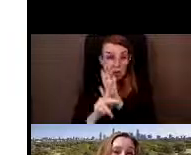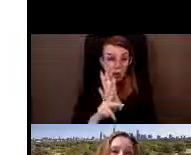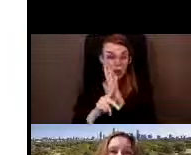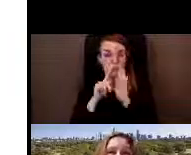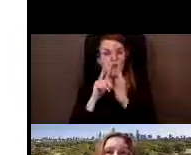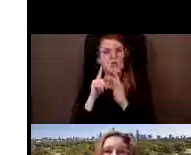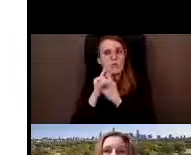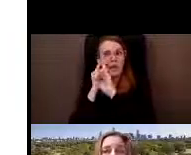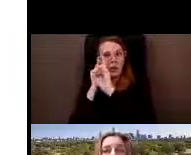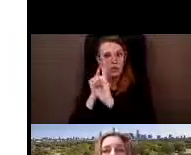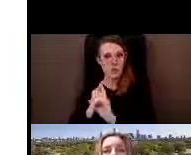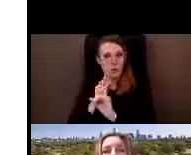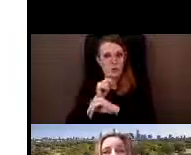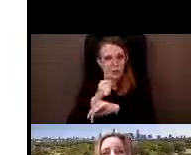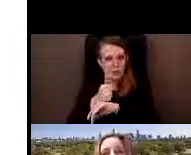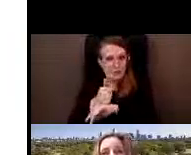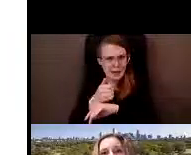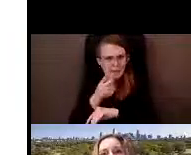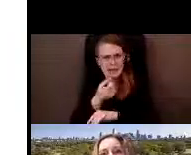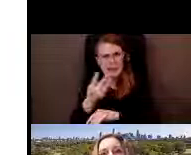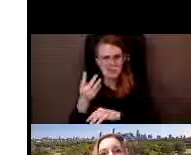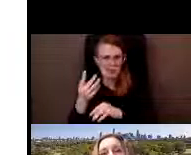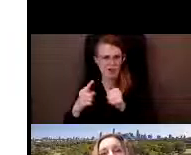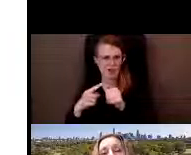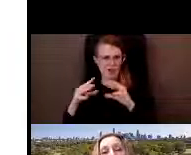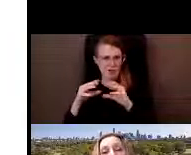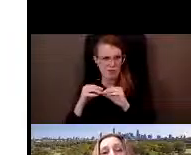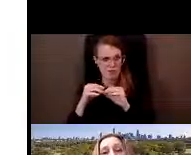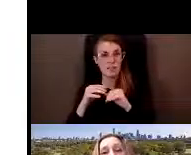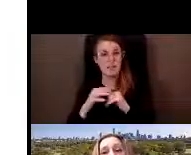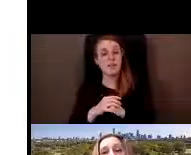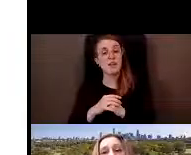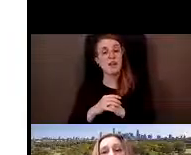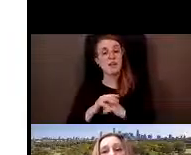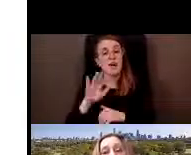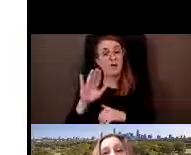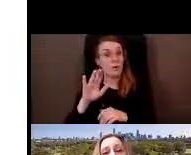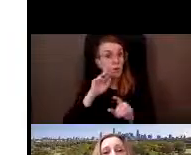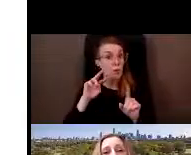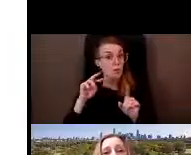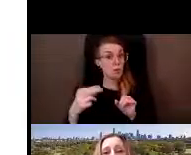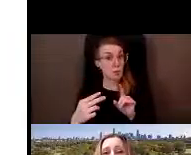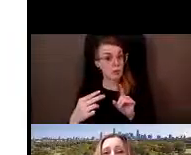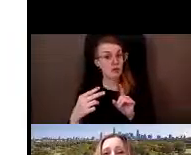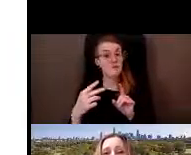in the first couple of meetings, we wanted to see with, from your viewpoint, how well does